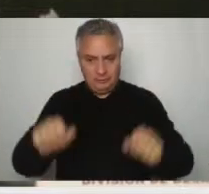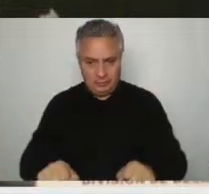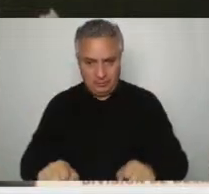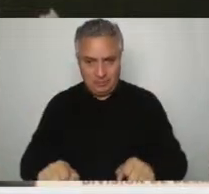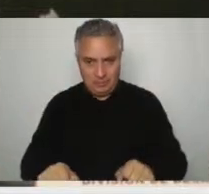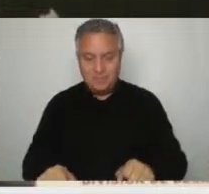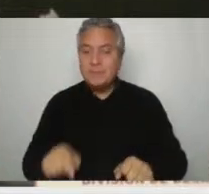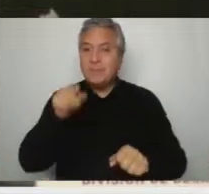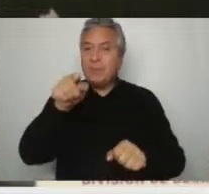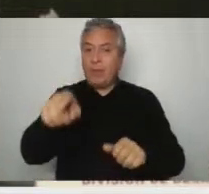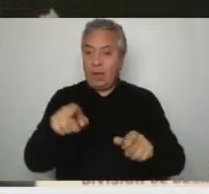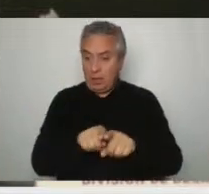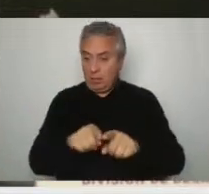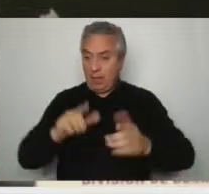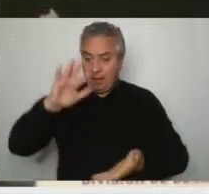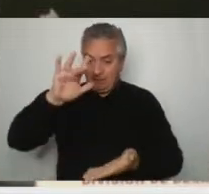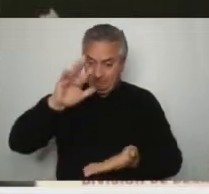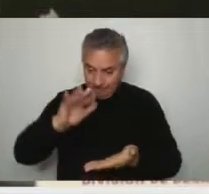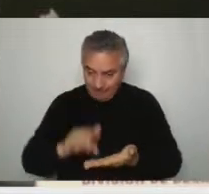The idea is to talk about